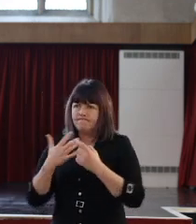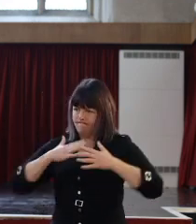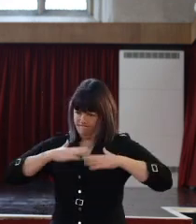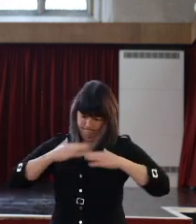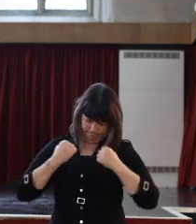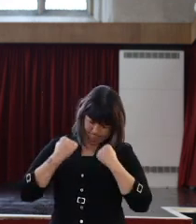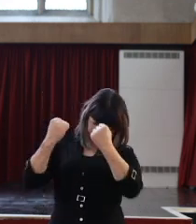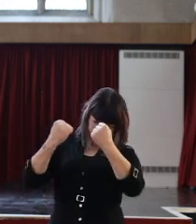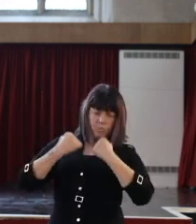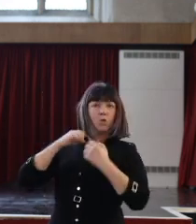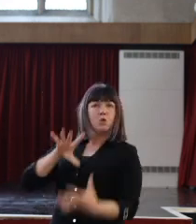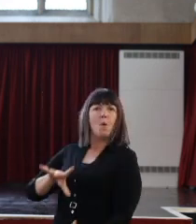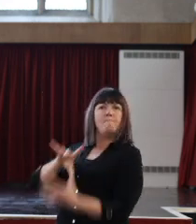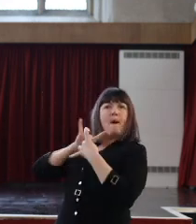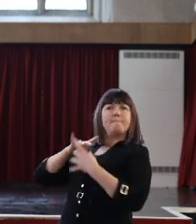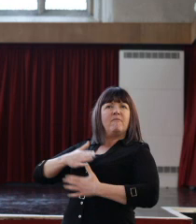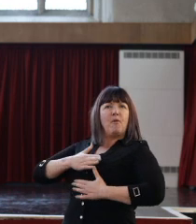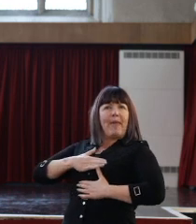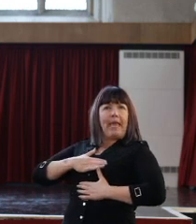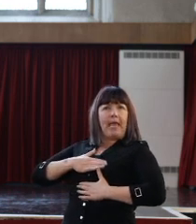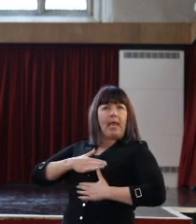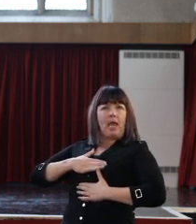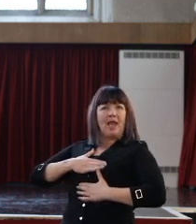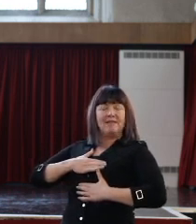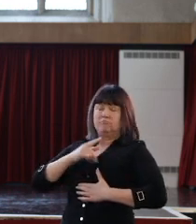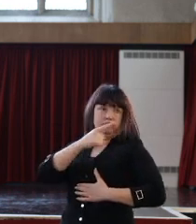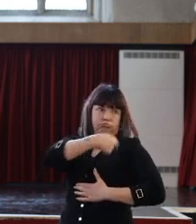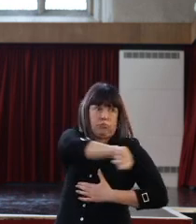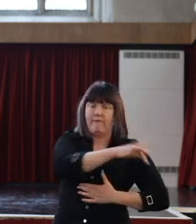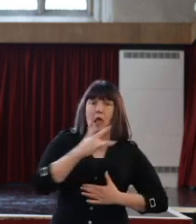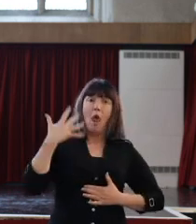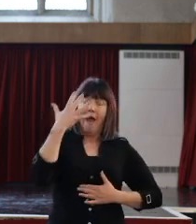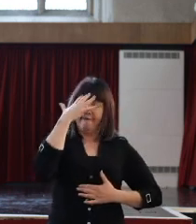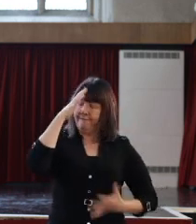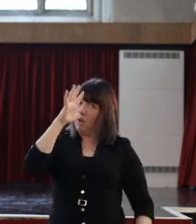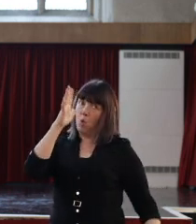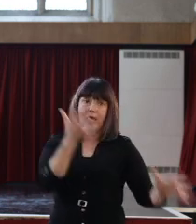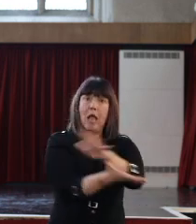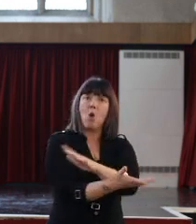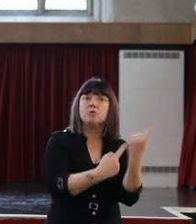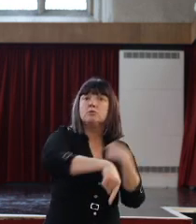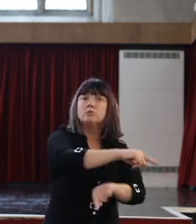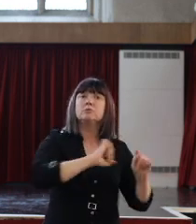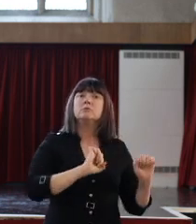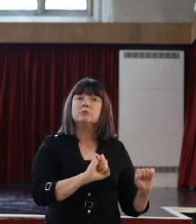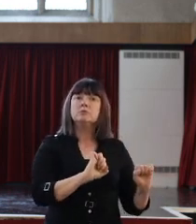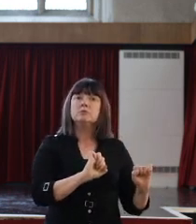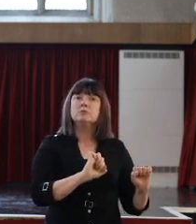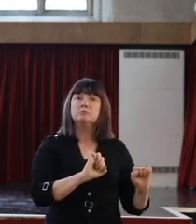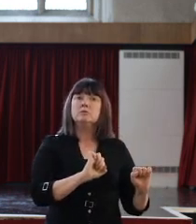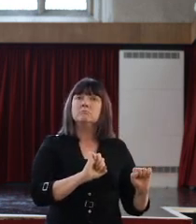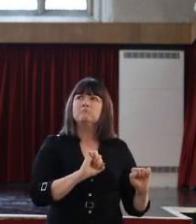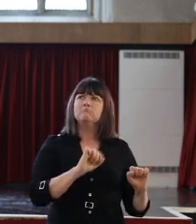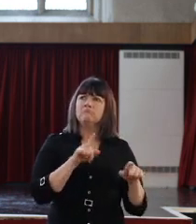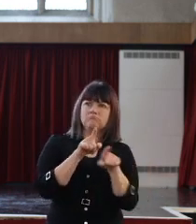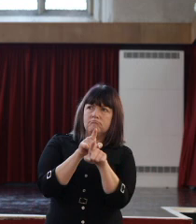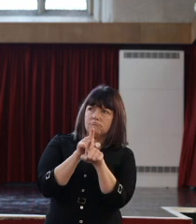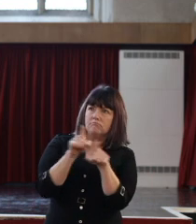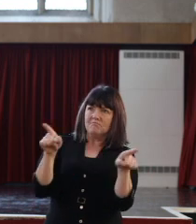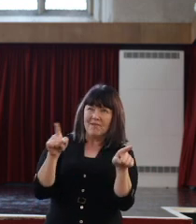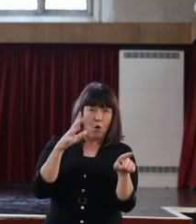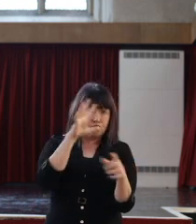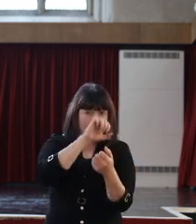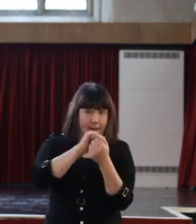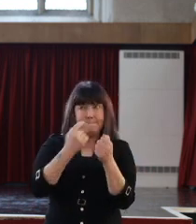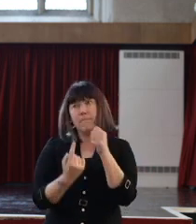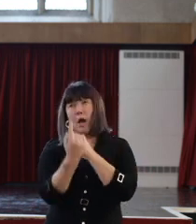was under all the chaos of the life I was living. And for some of the older people here, you might remember this was the mid-80s. This was the